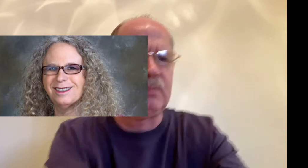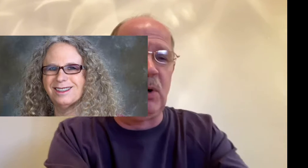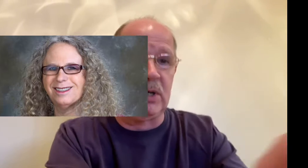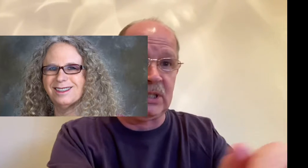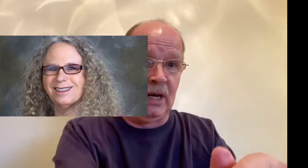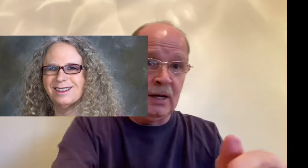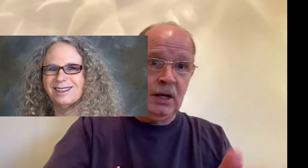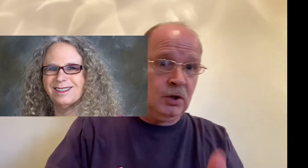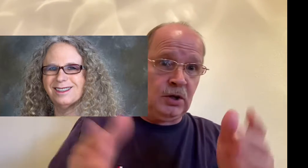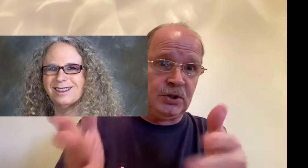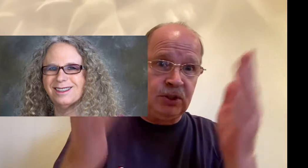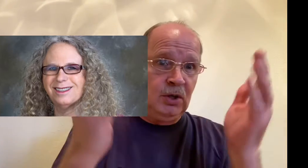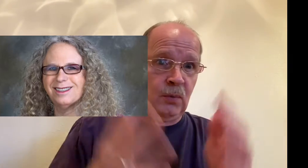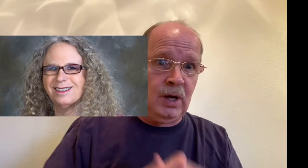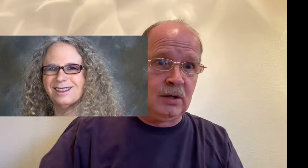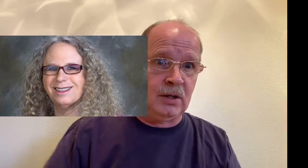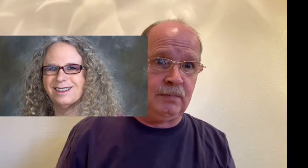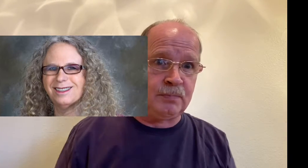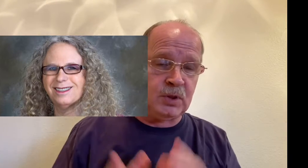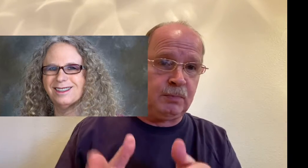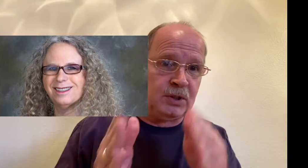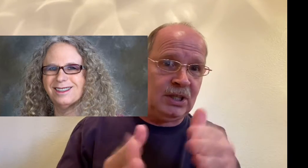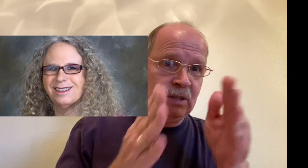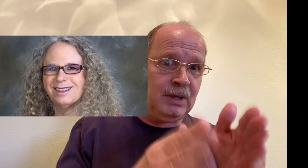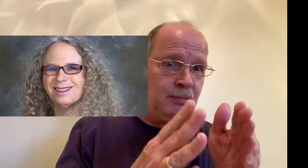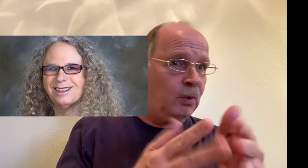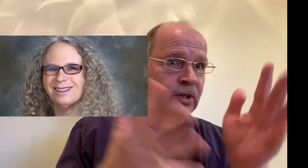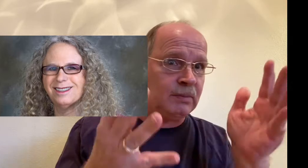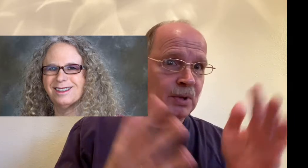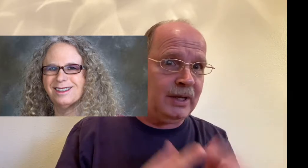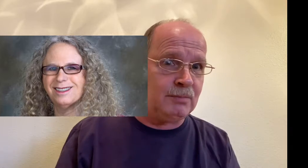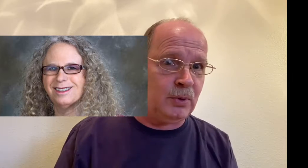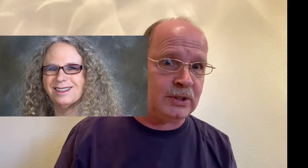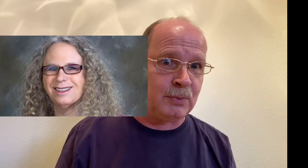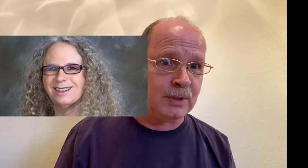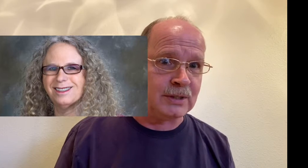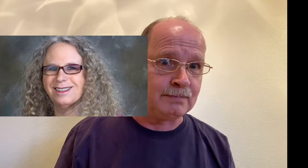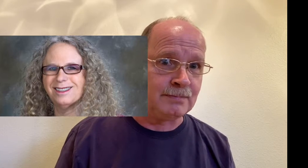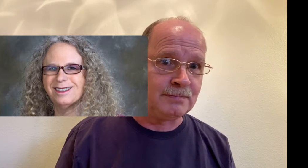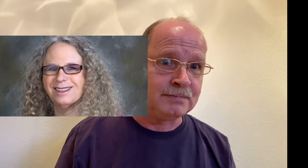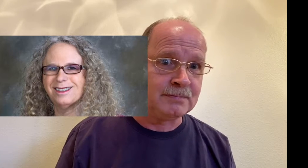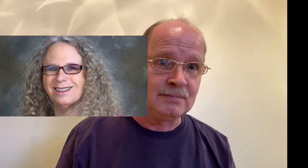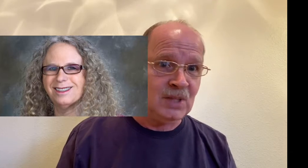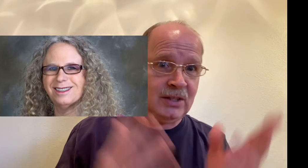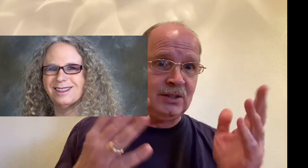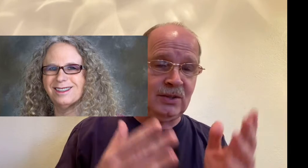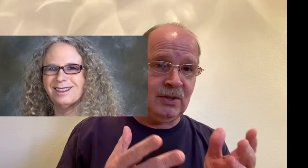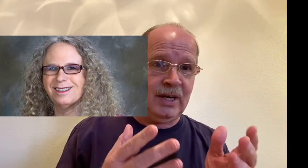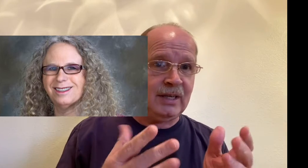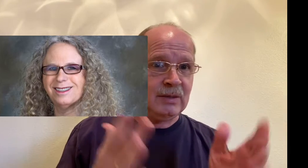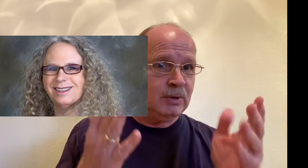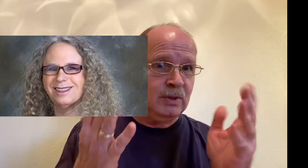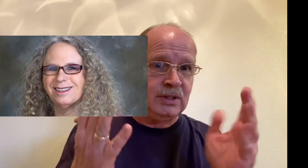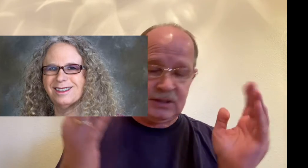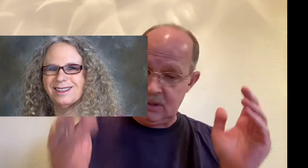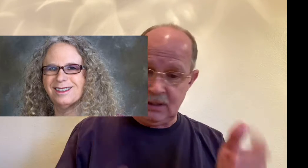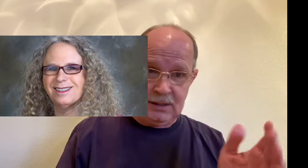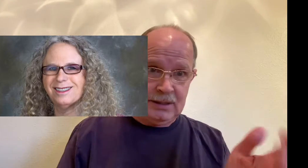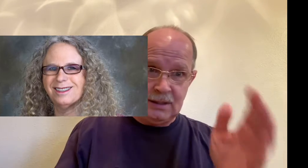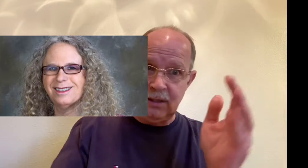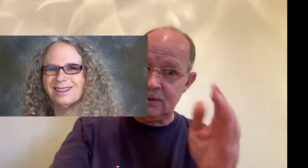women's sports. Now, girls are still welcome to pretend to be boys and play in boys' sports. Yeah, you can do that. We're